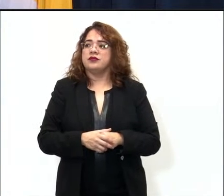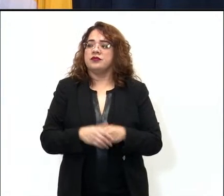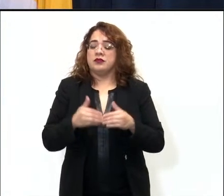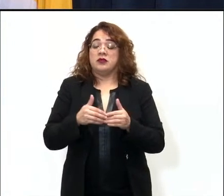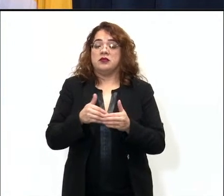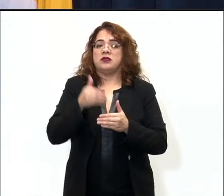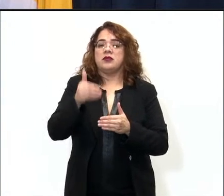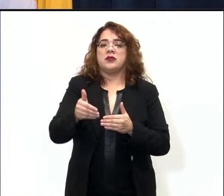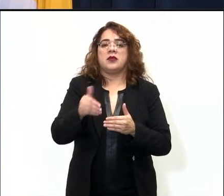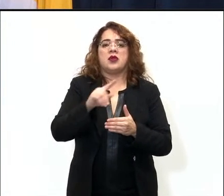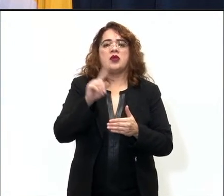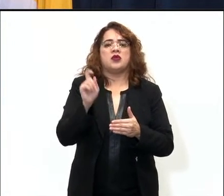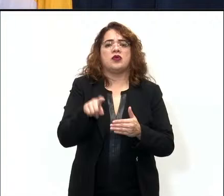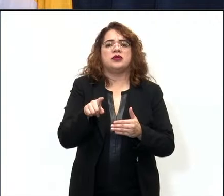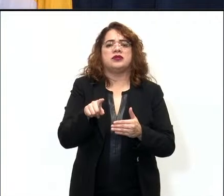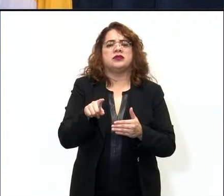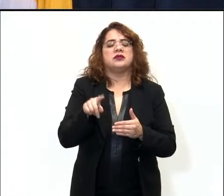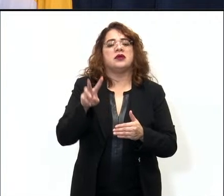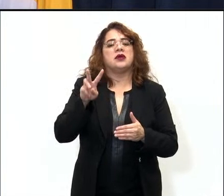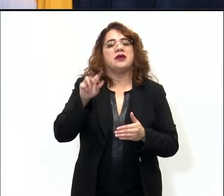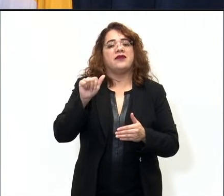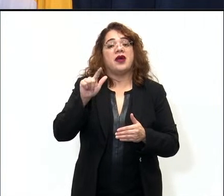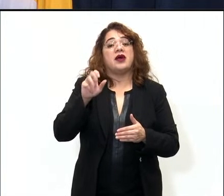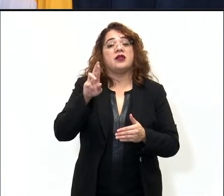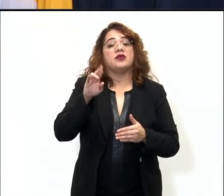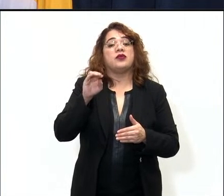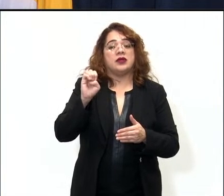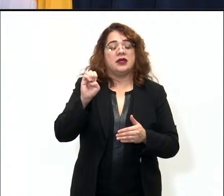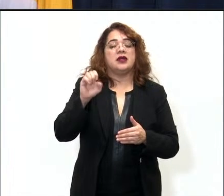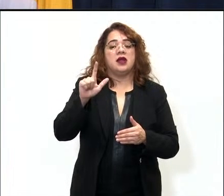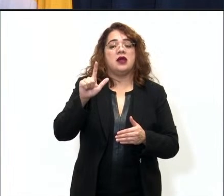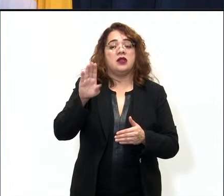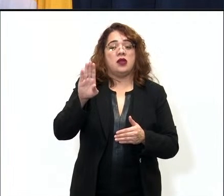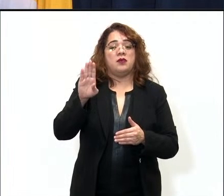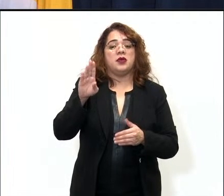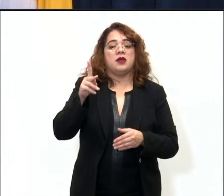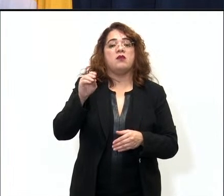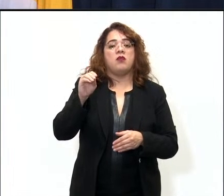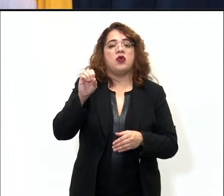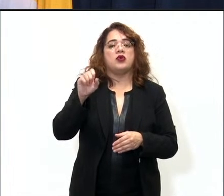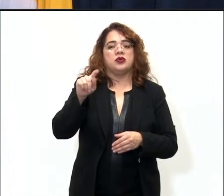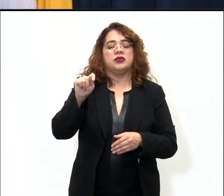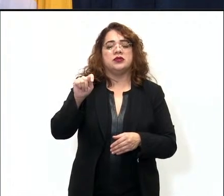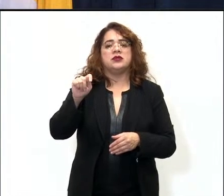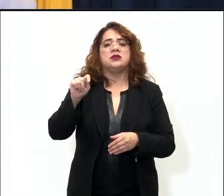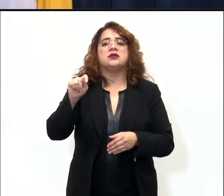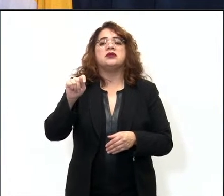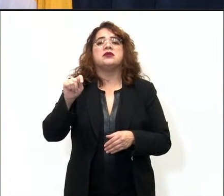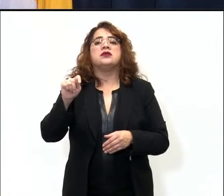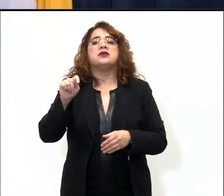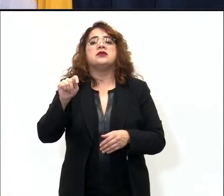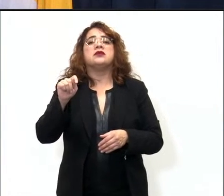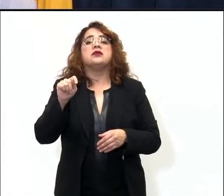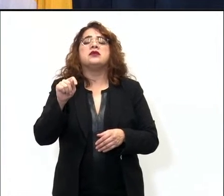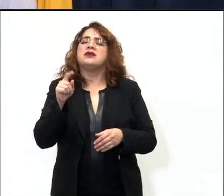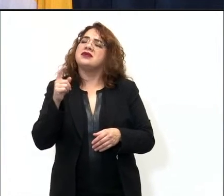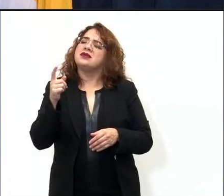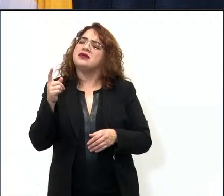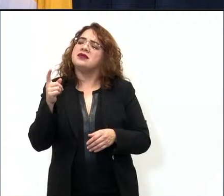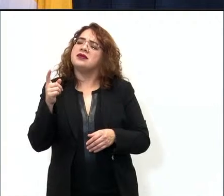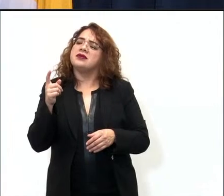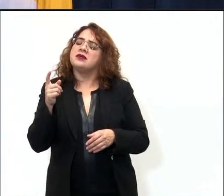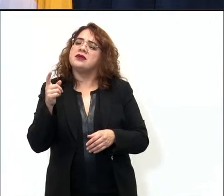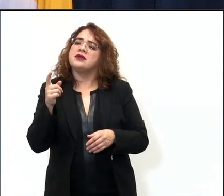Next question comes from Valerie at the Long Beach Post. Go ahead, Valerie. Hey there. You kind of touched on that. This might be for